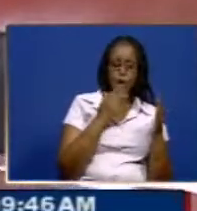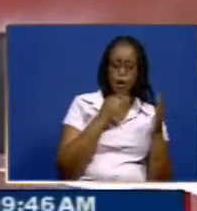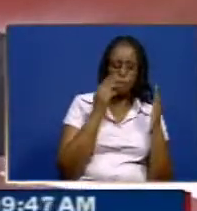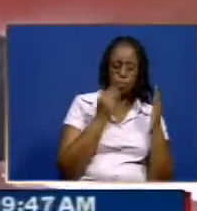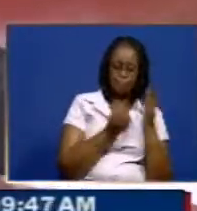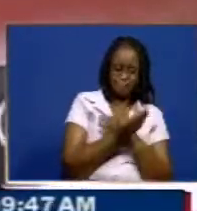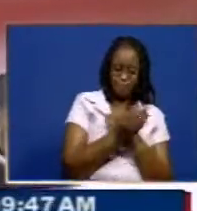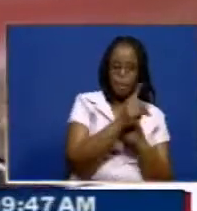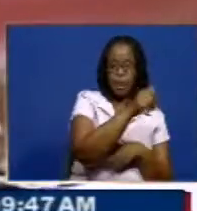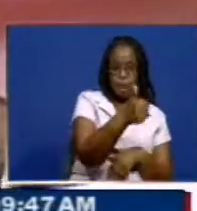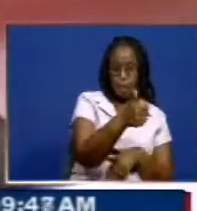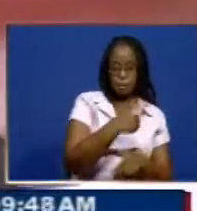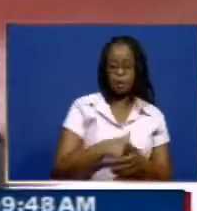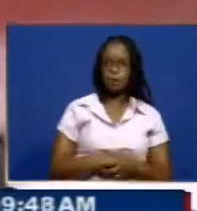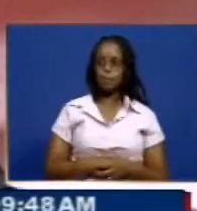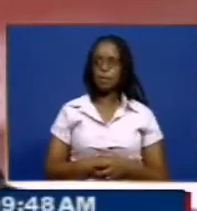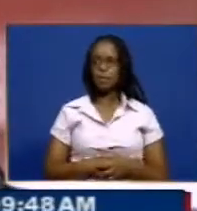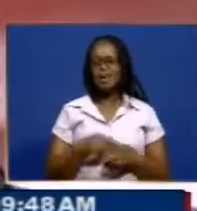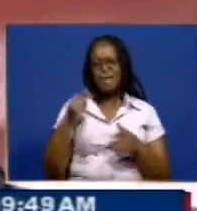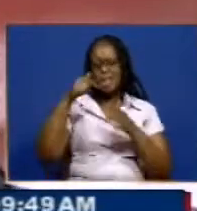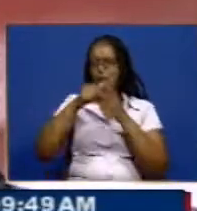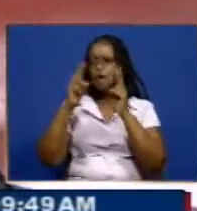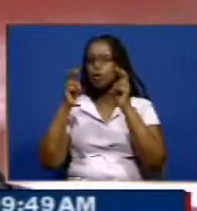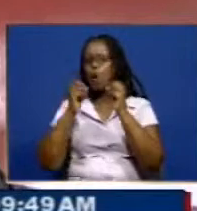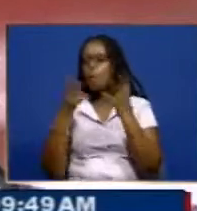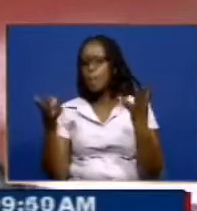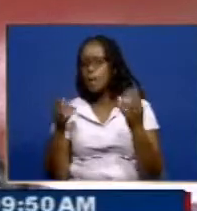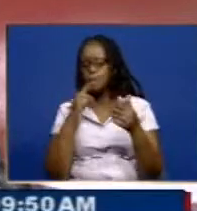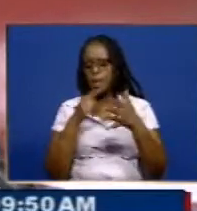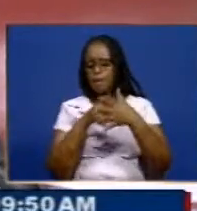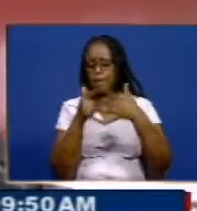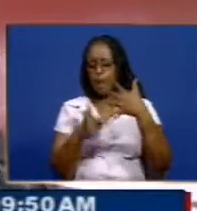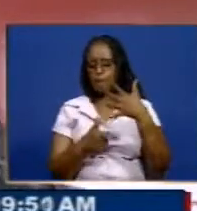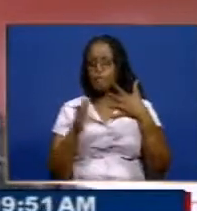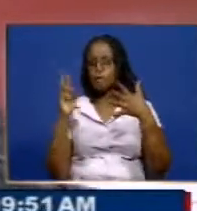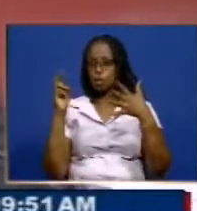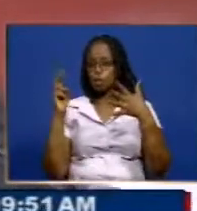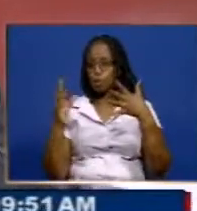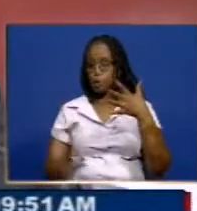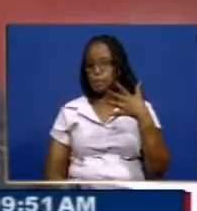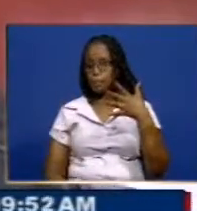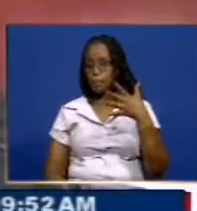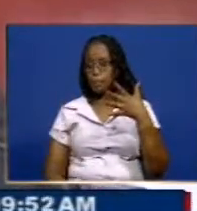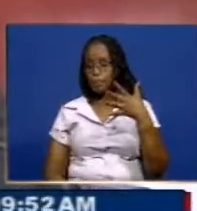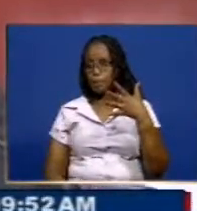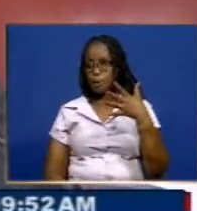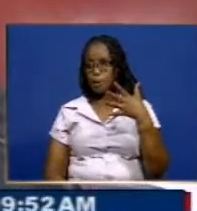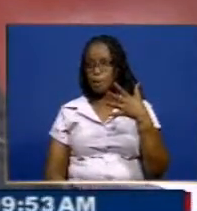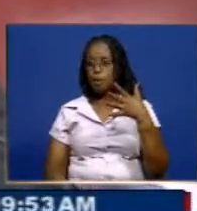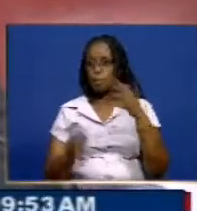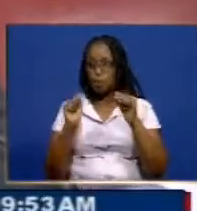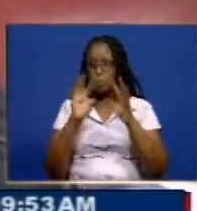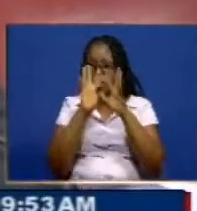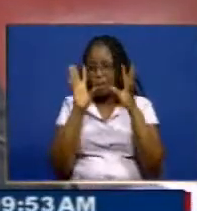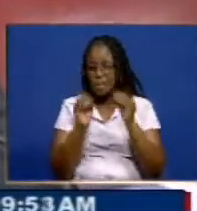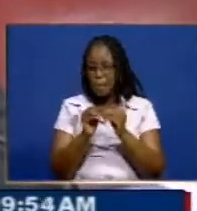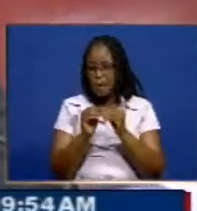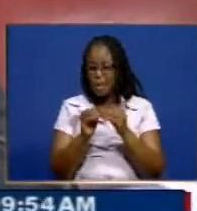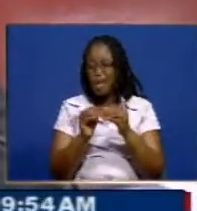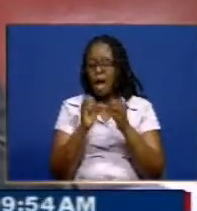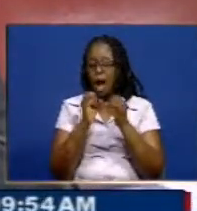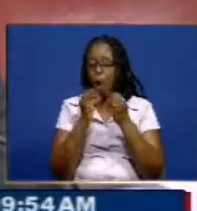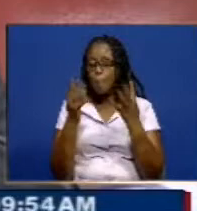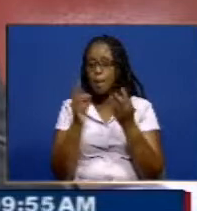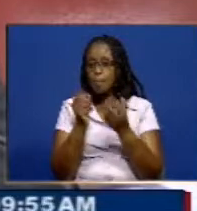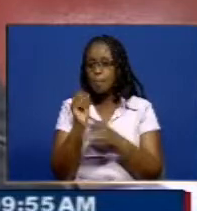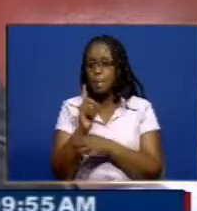these? They are 5. 5 issues? Yes. And you will do a summary in how many minutes? I will do a